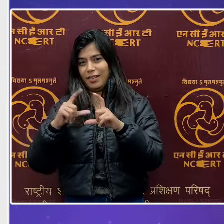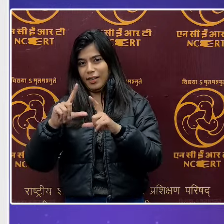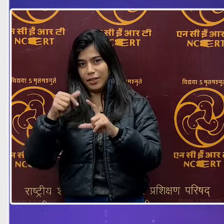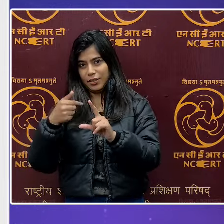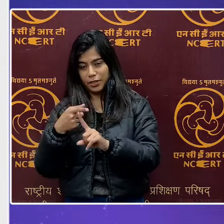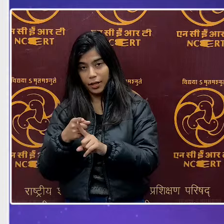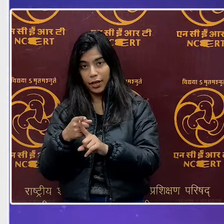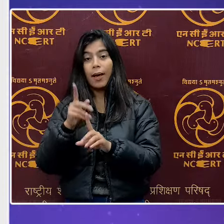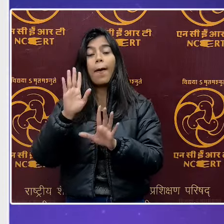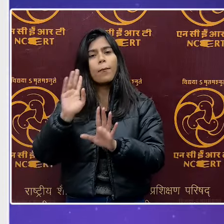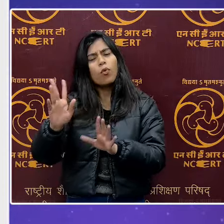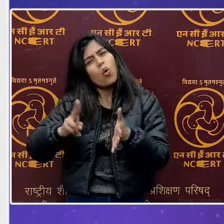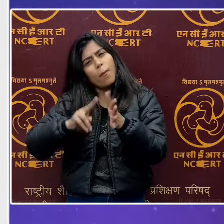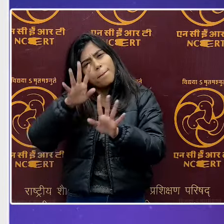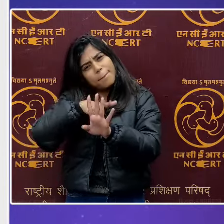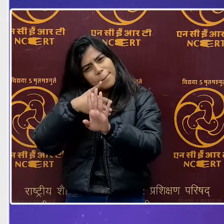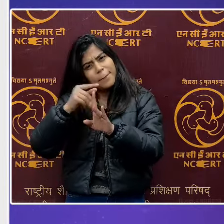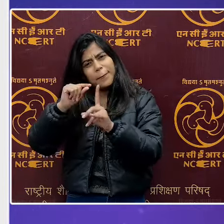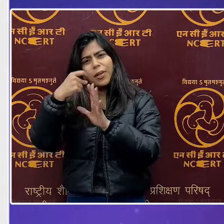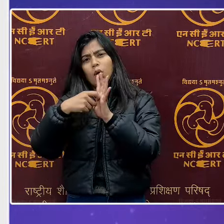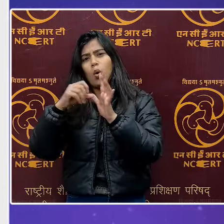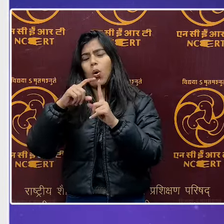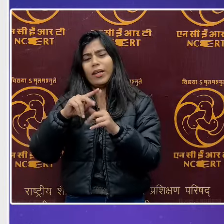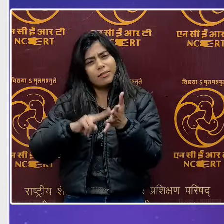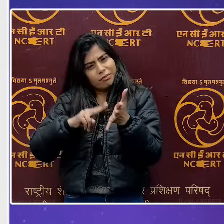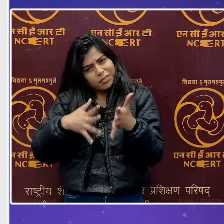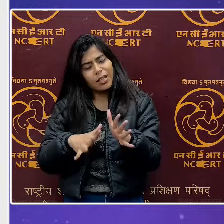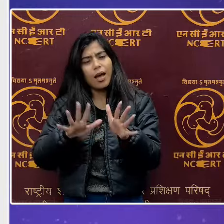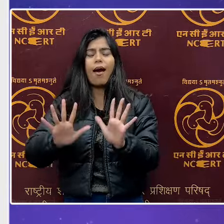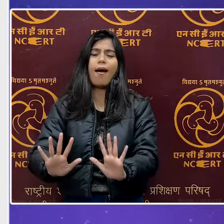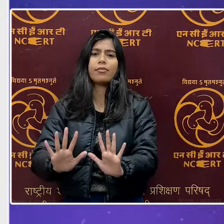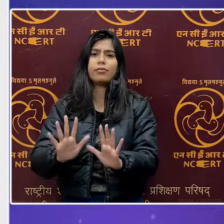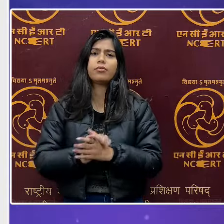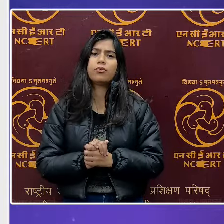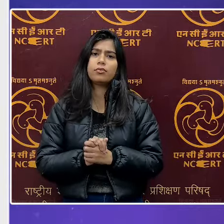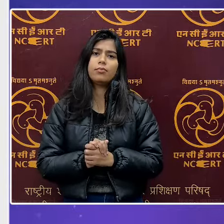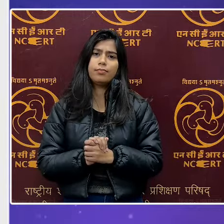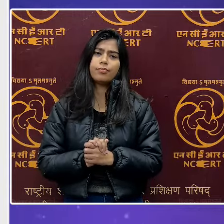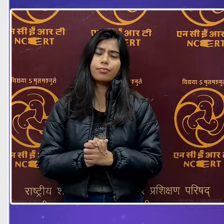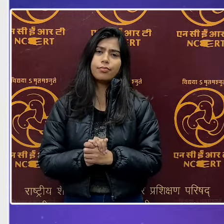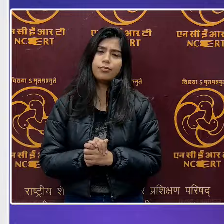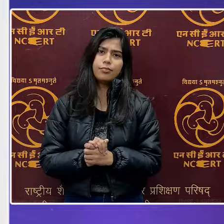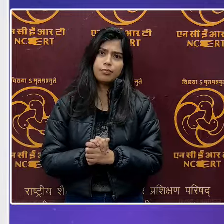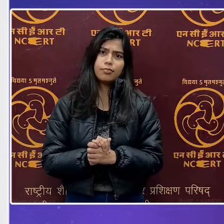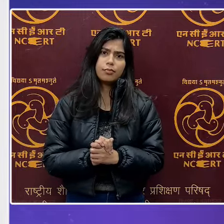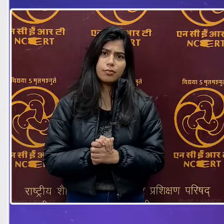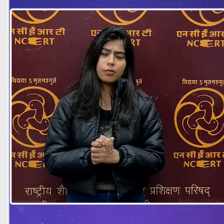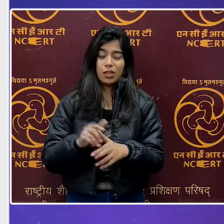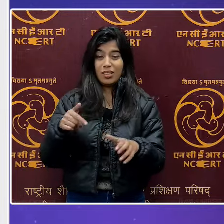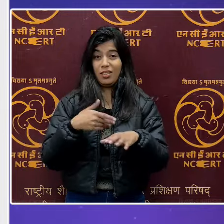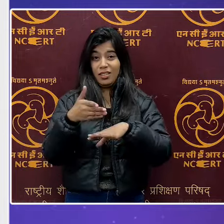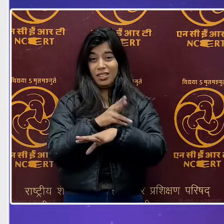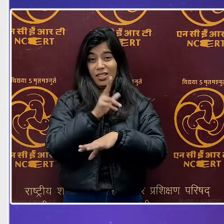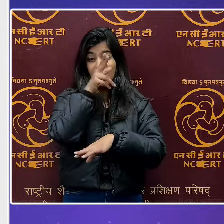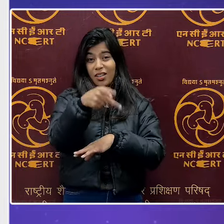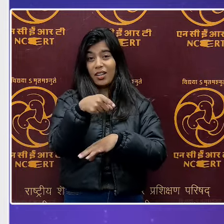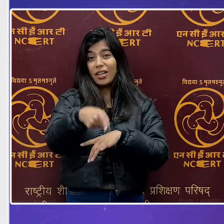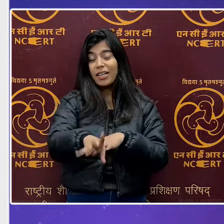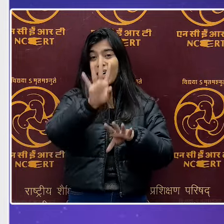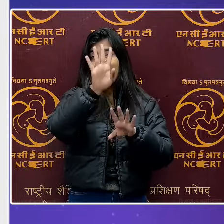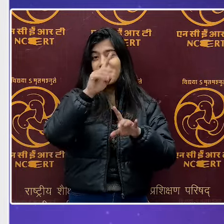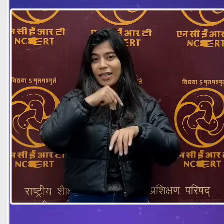periodic in nature. Okay. This is the main point you must keep in mind. Okay. Now, as I told you about time period, time